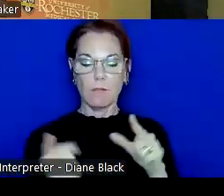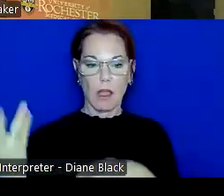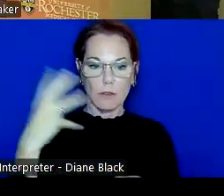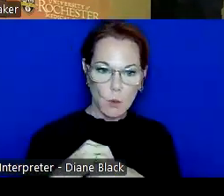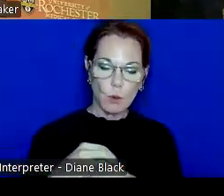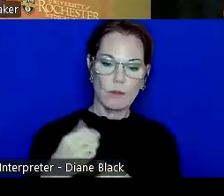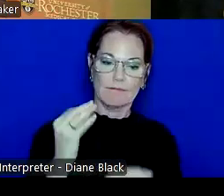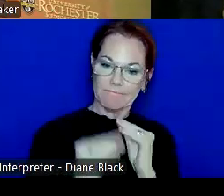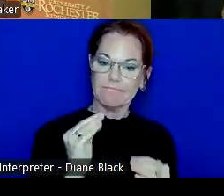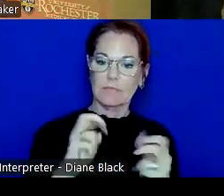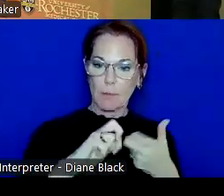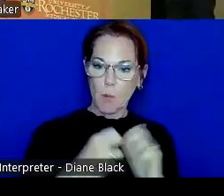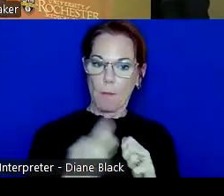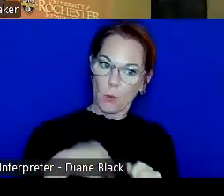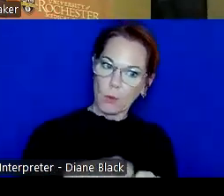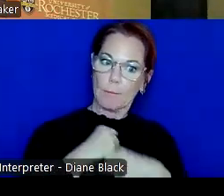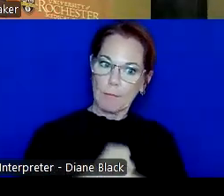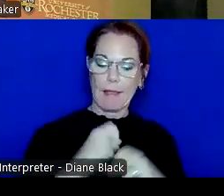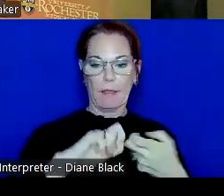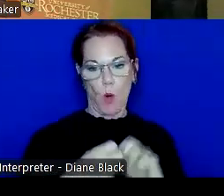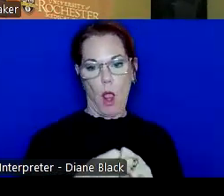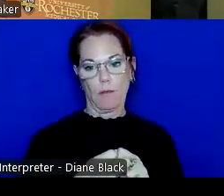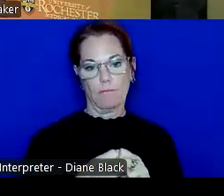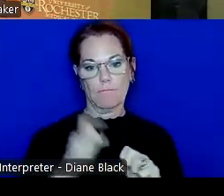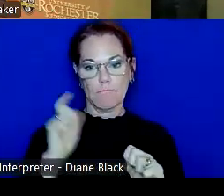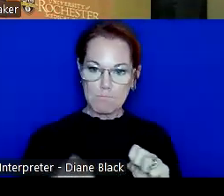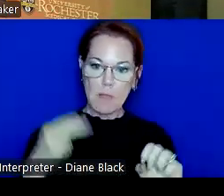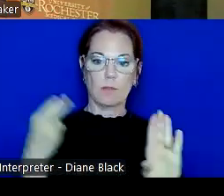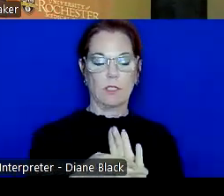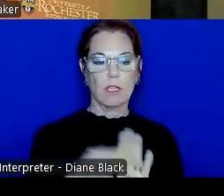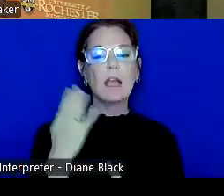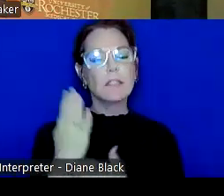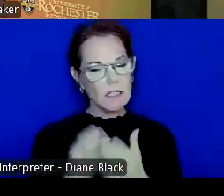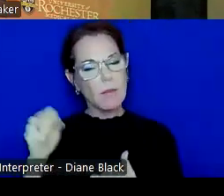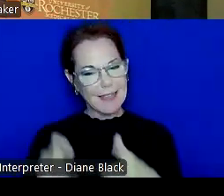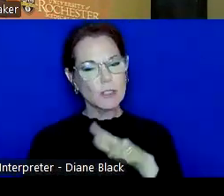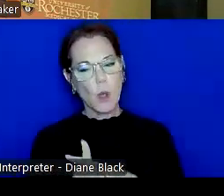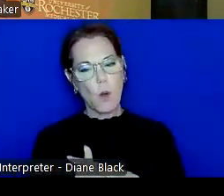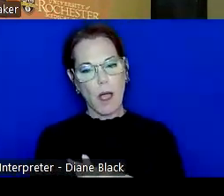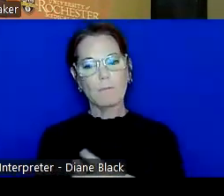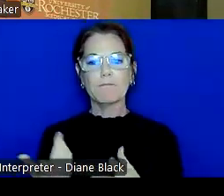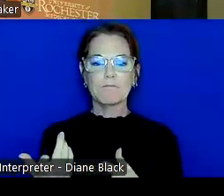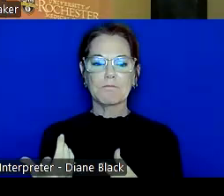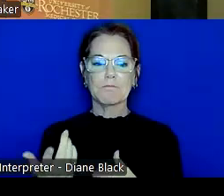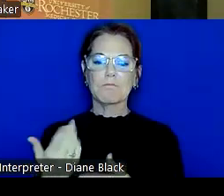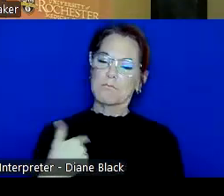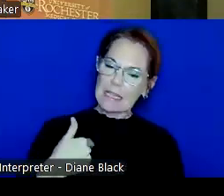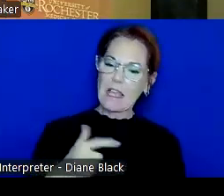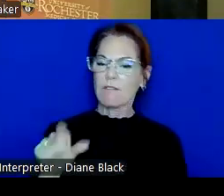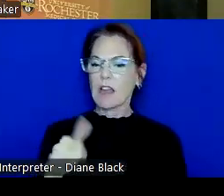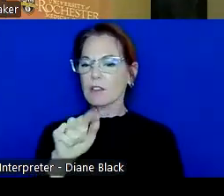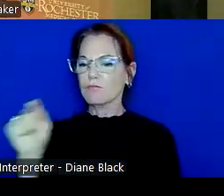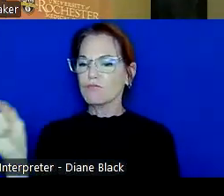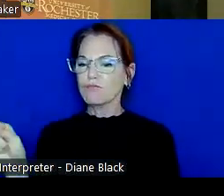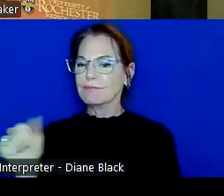and we all must participate. And some of that is showing up to something that many of us, including myself, until very recently have not